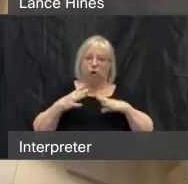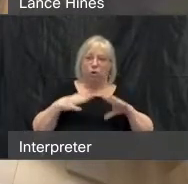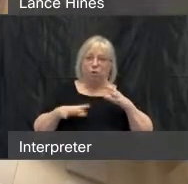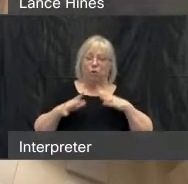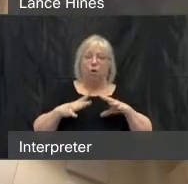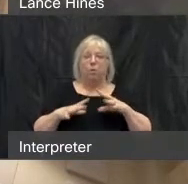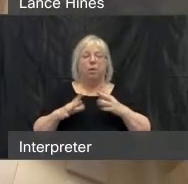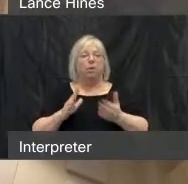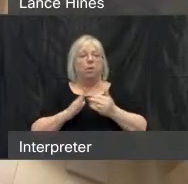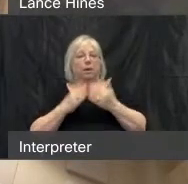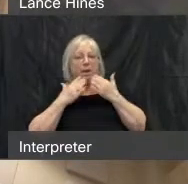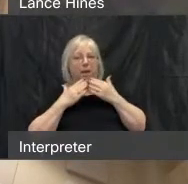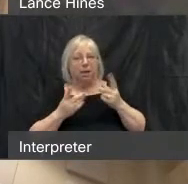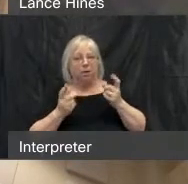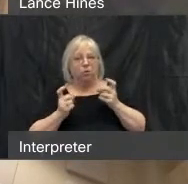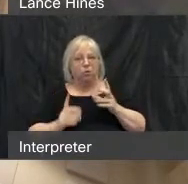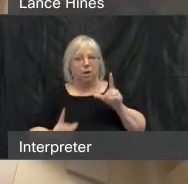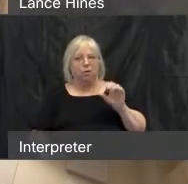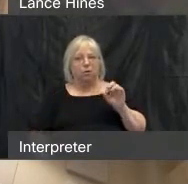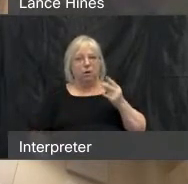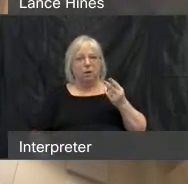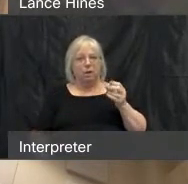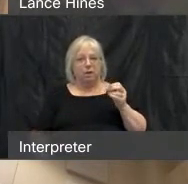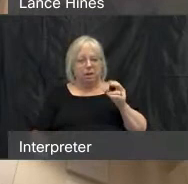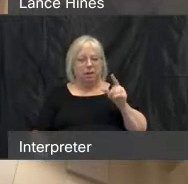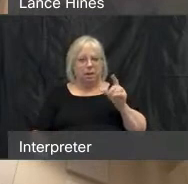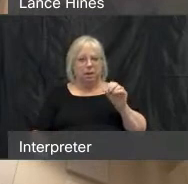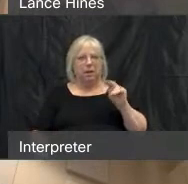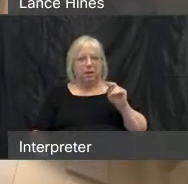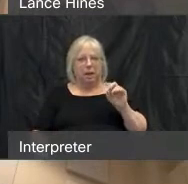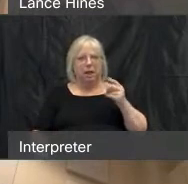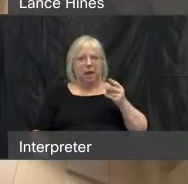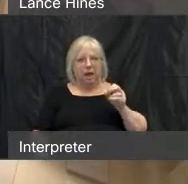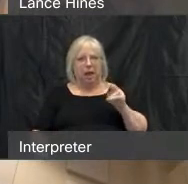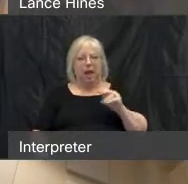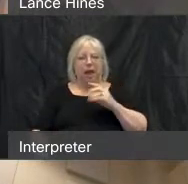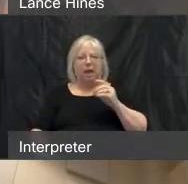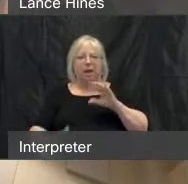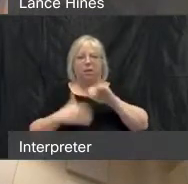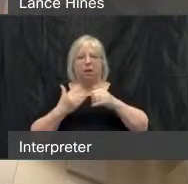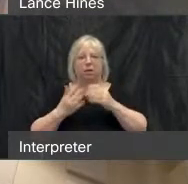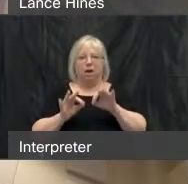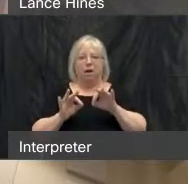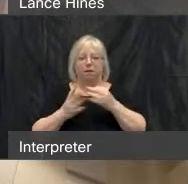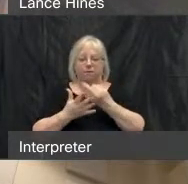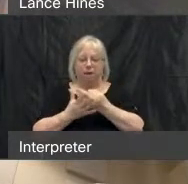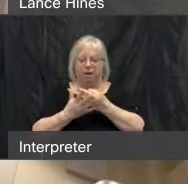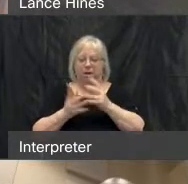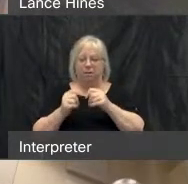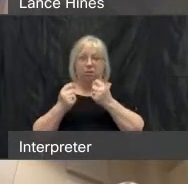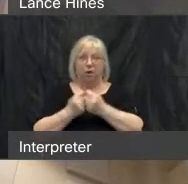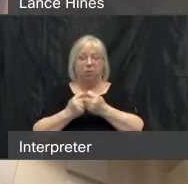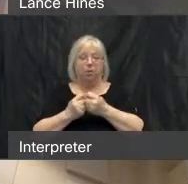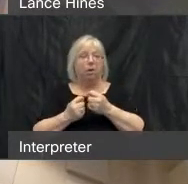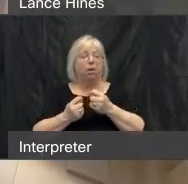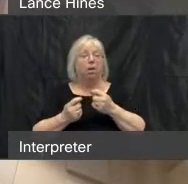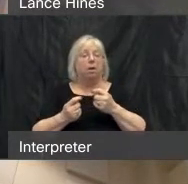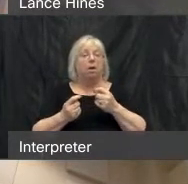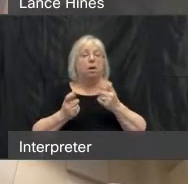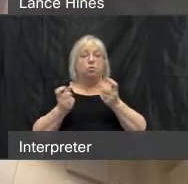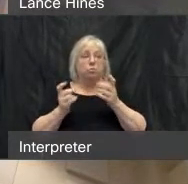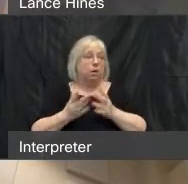Once again, thank you, Director Linehan, and the entire finance team. Members of the board, if you have questions, please direct